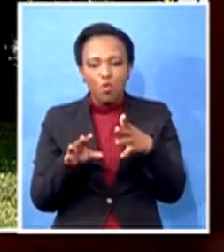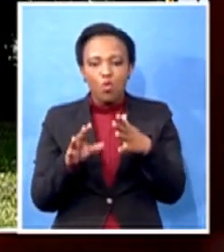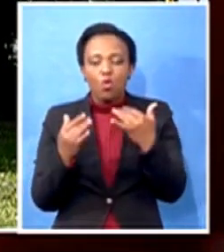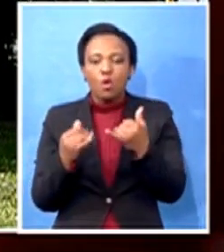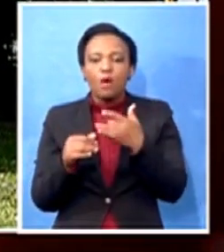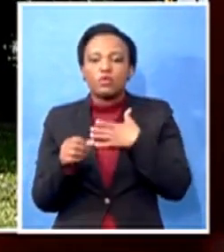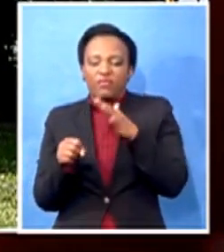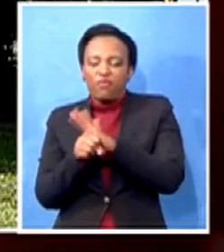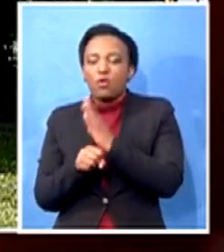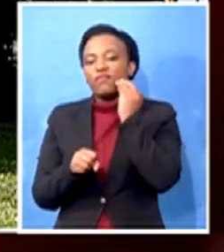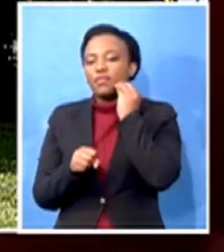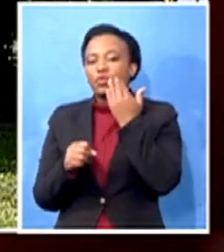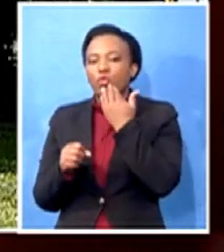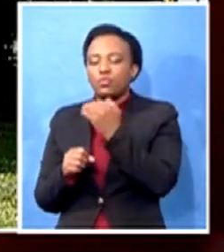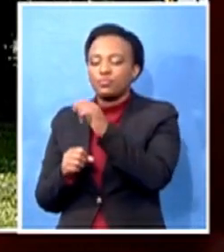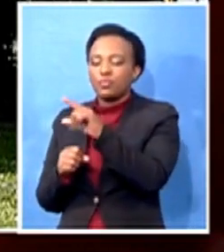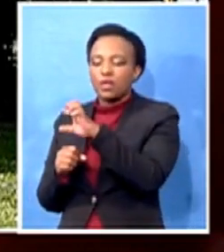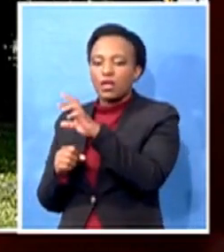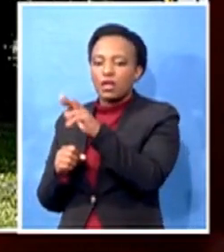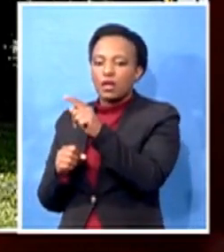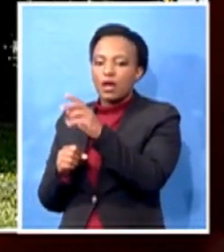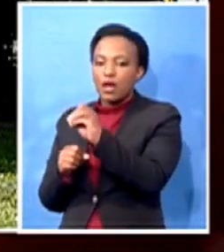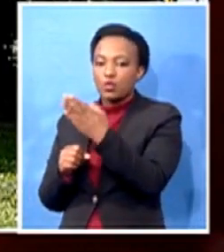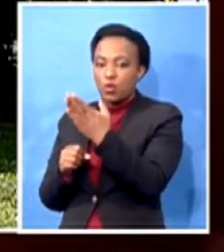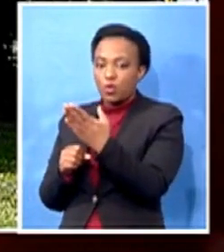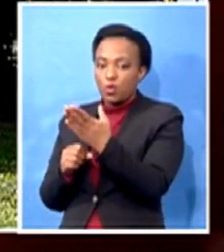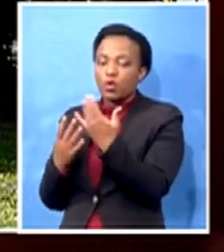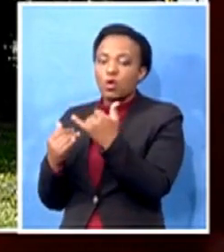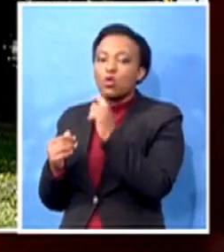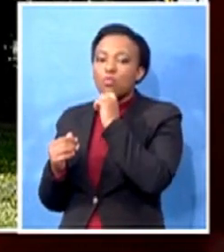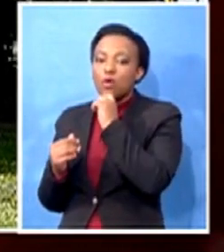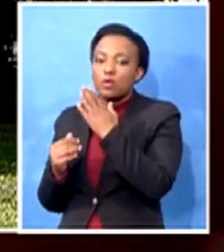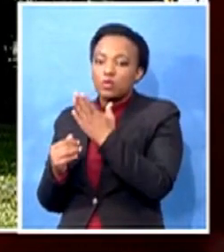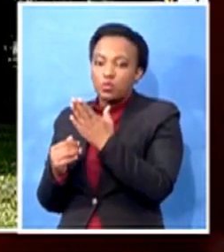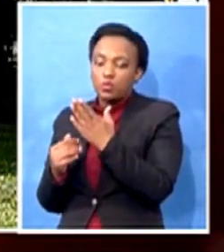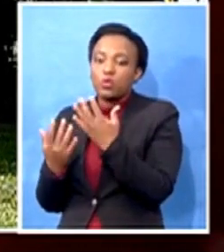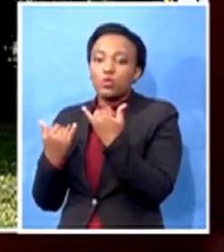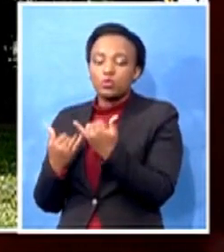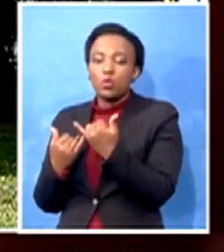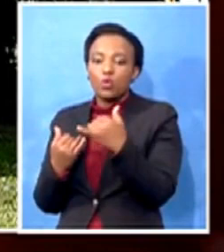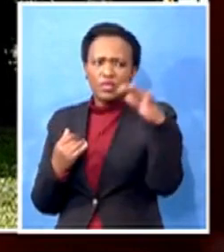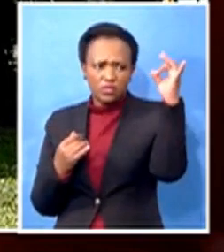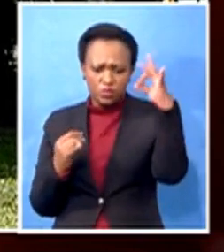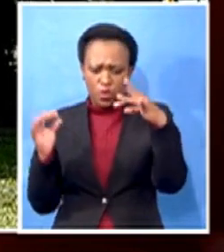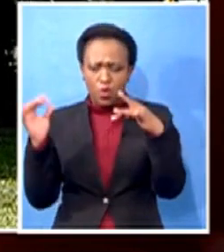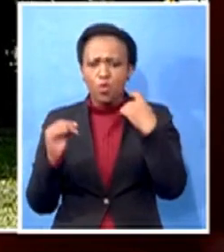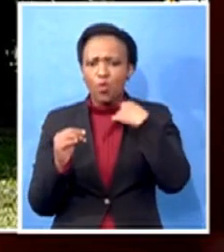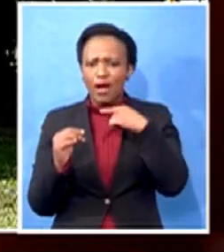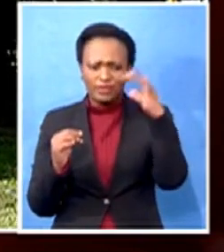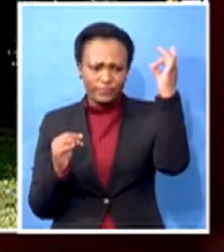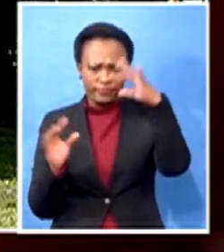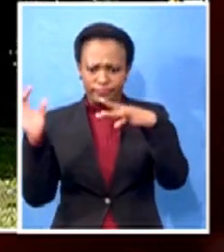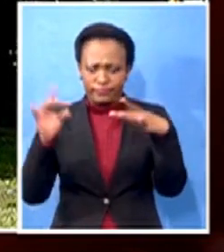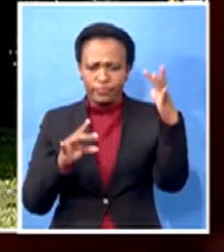now live. Lerato, a very good morning to you. So the snow was good and bad news for the area. I believe you spent some